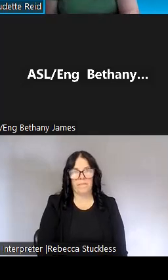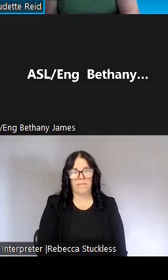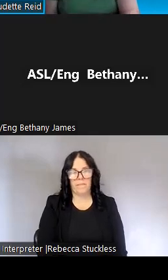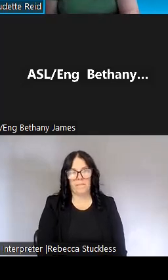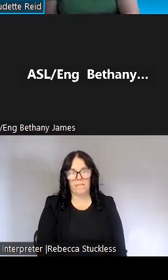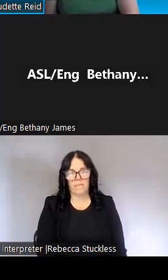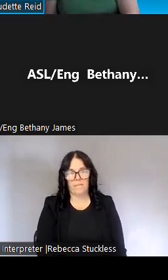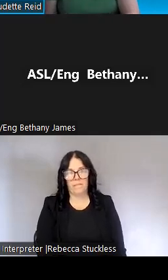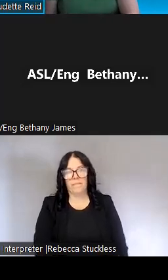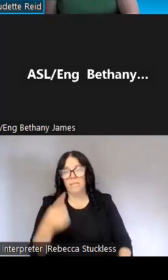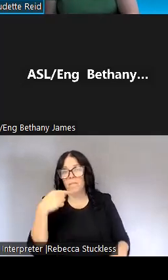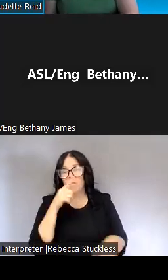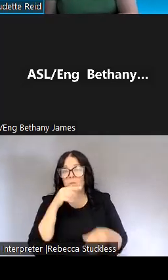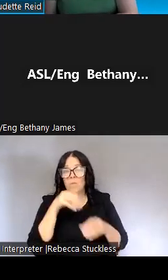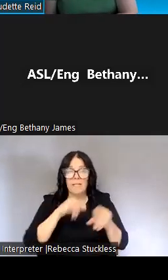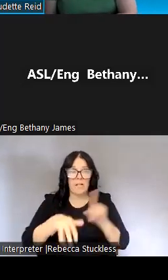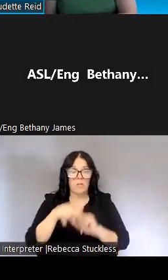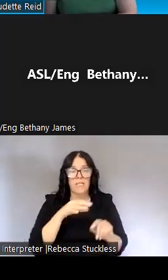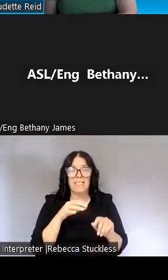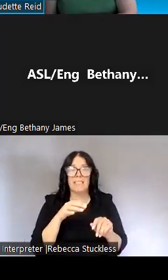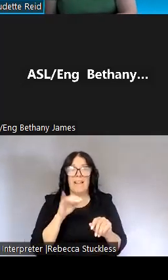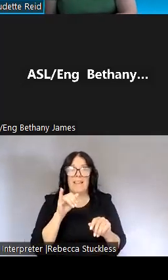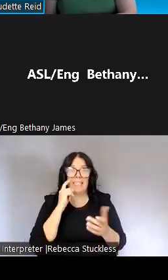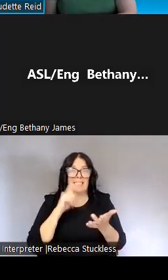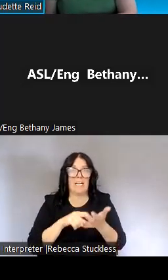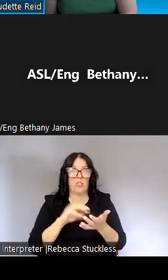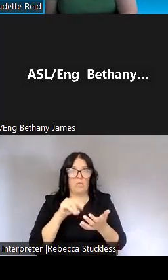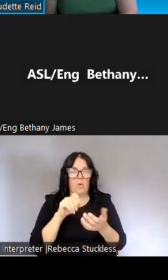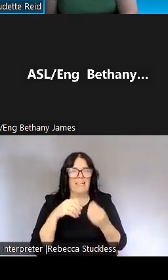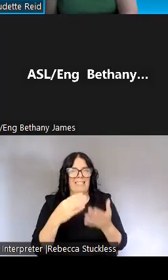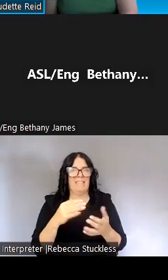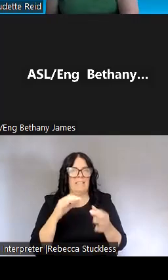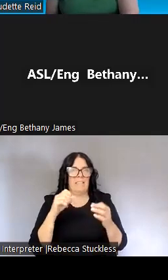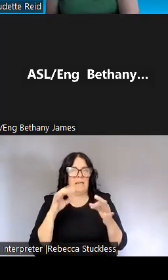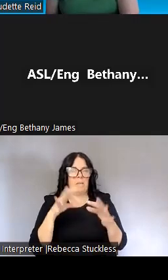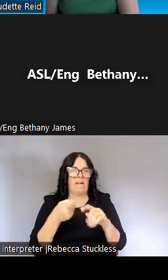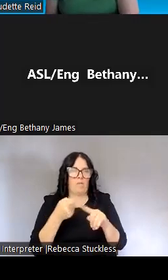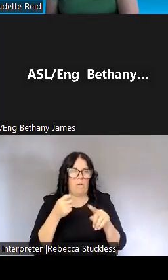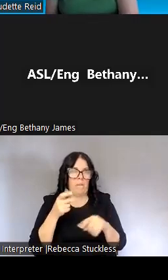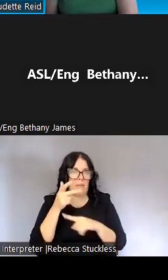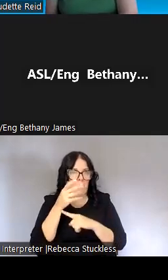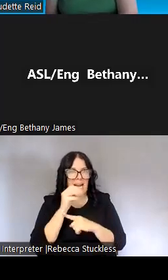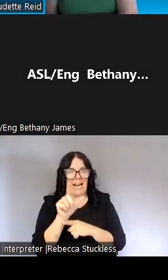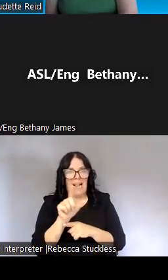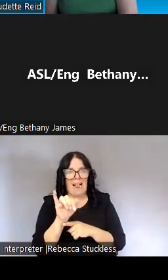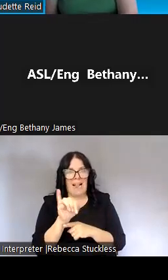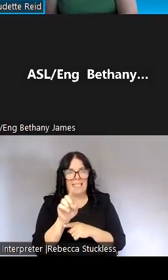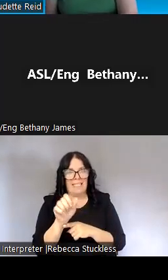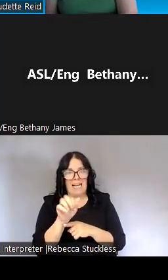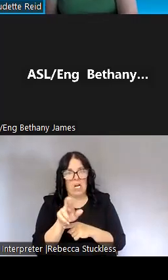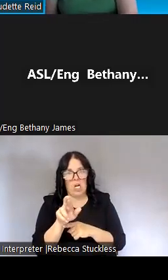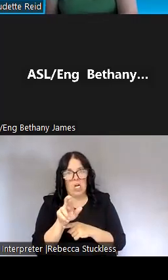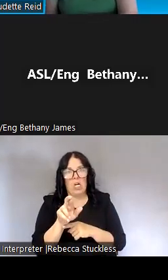in Magnifier combines input from the camera and an LIDAR scanner, which